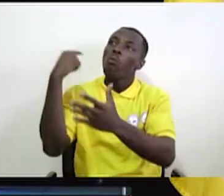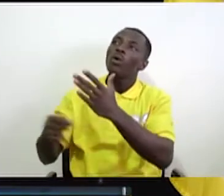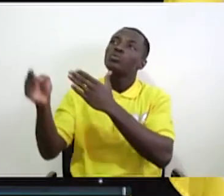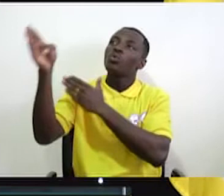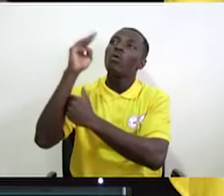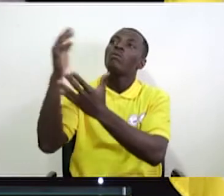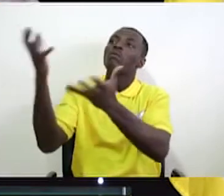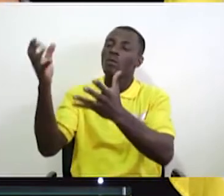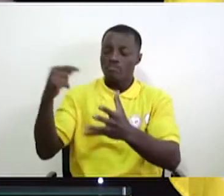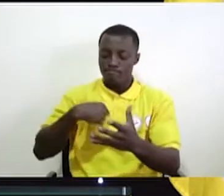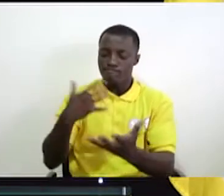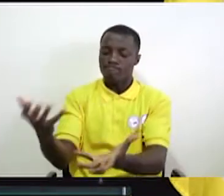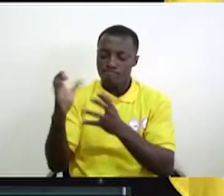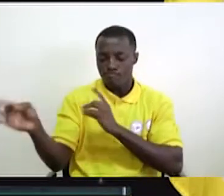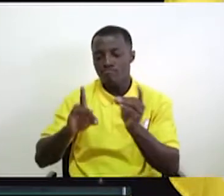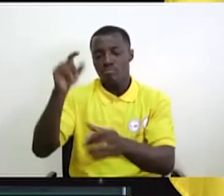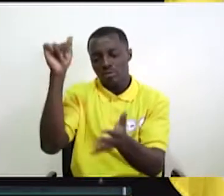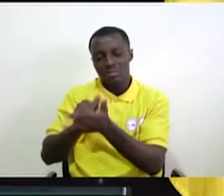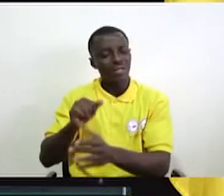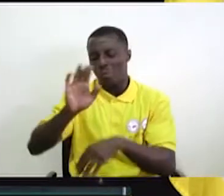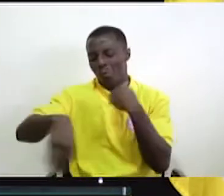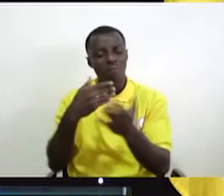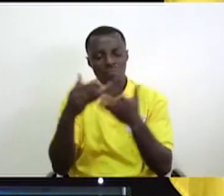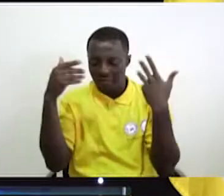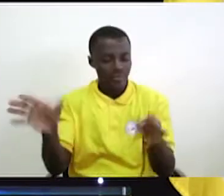or otherwise.